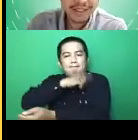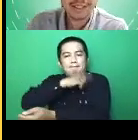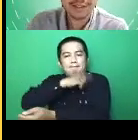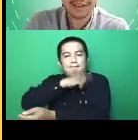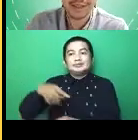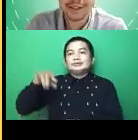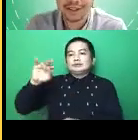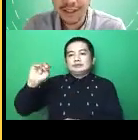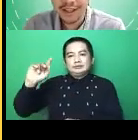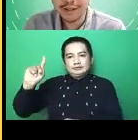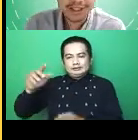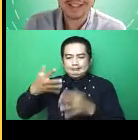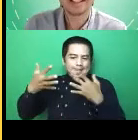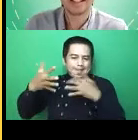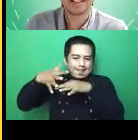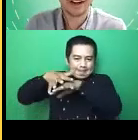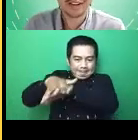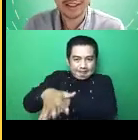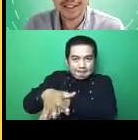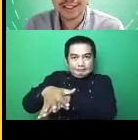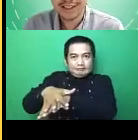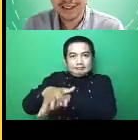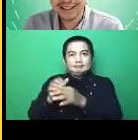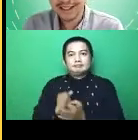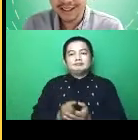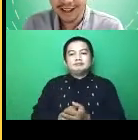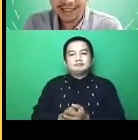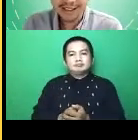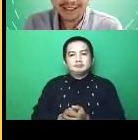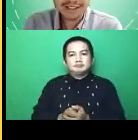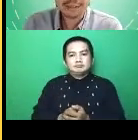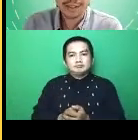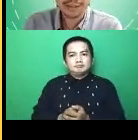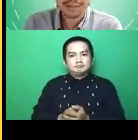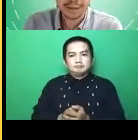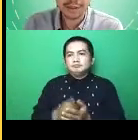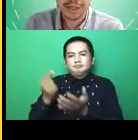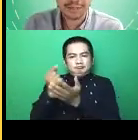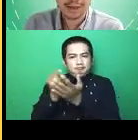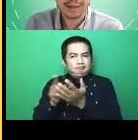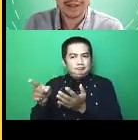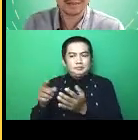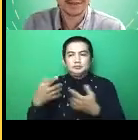binds itself to the material. You can get these kinds of graphics. And I think this is the one that I've been most